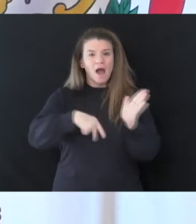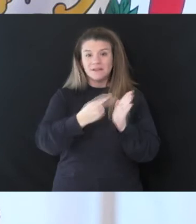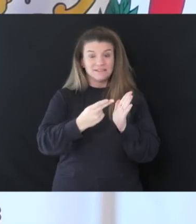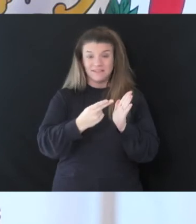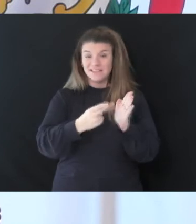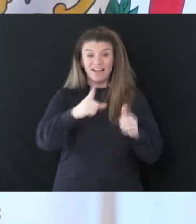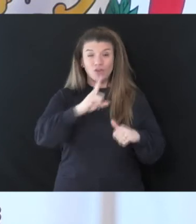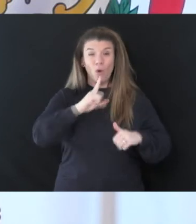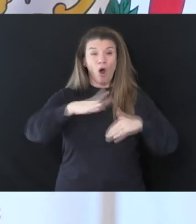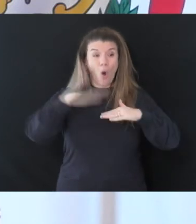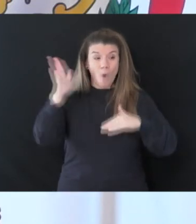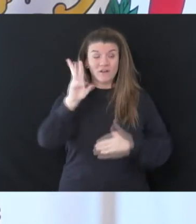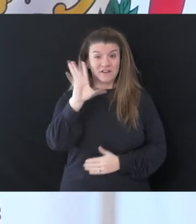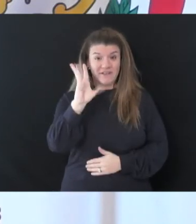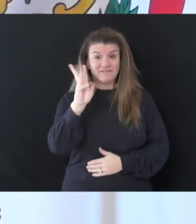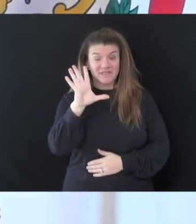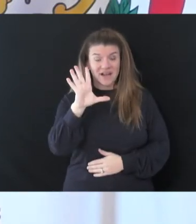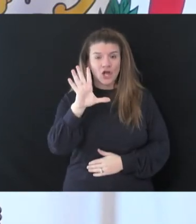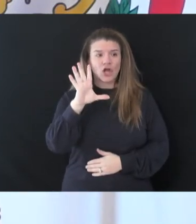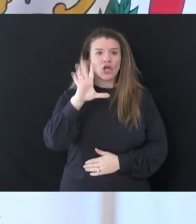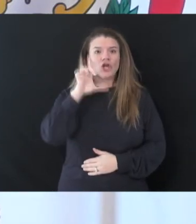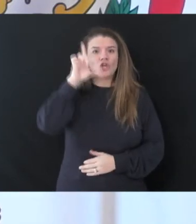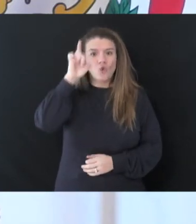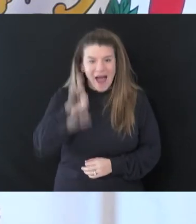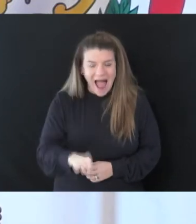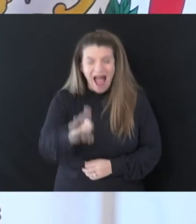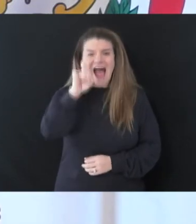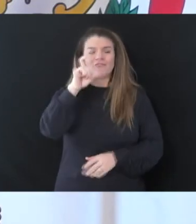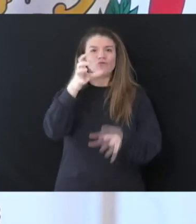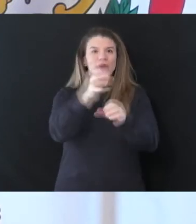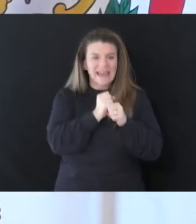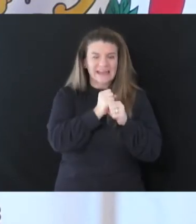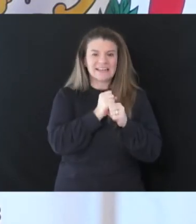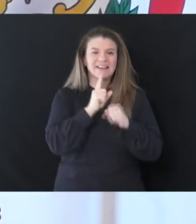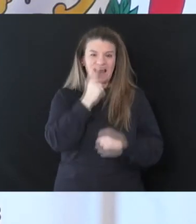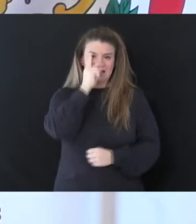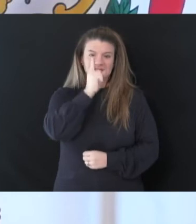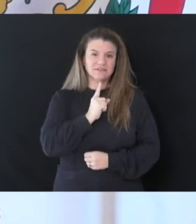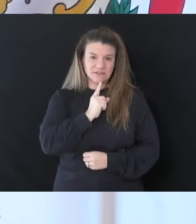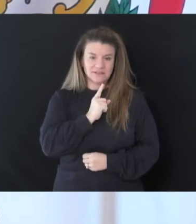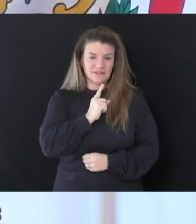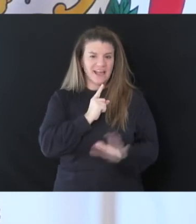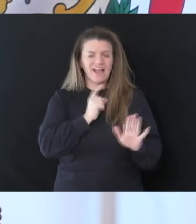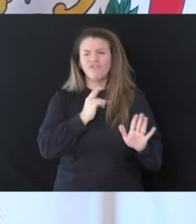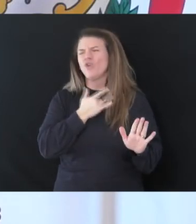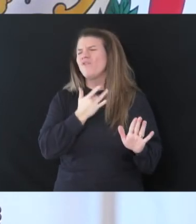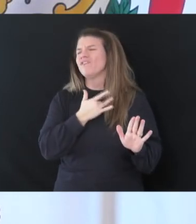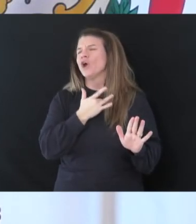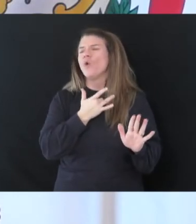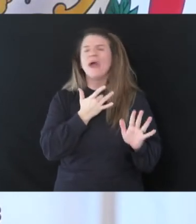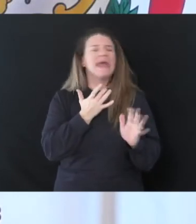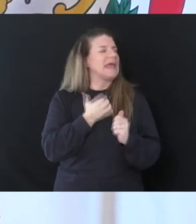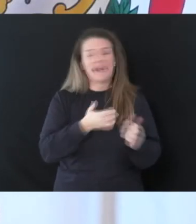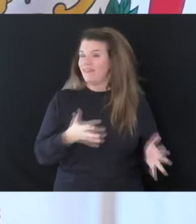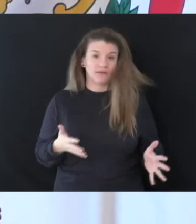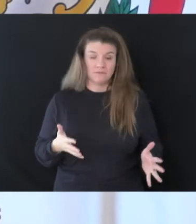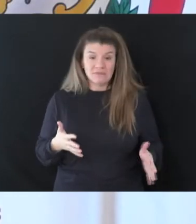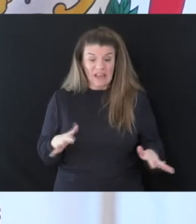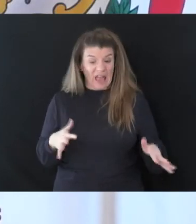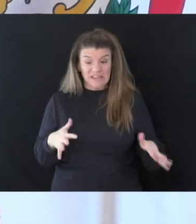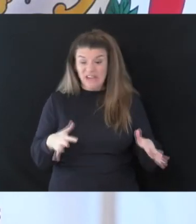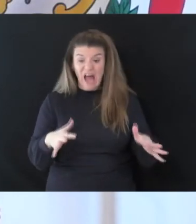you're 65 and above, you have got to get tested if you feel the least bit of anxiety or whatever